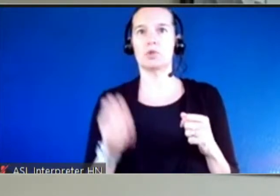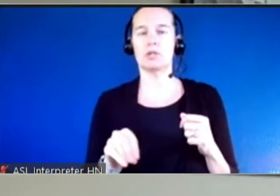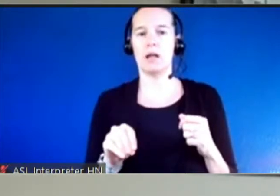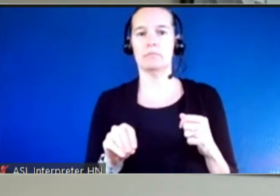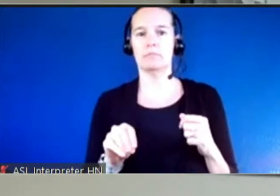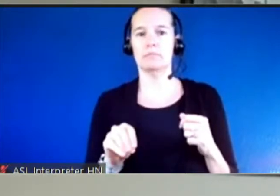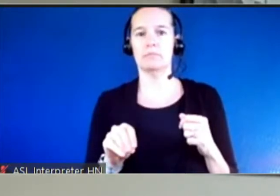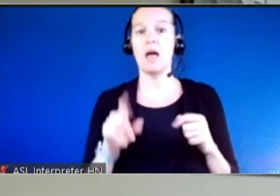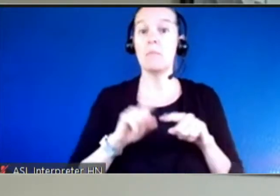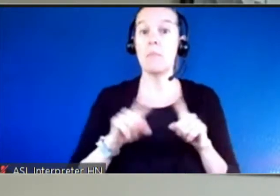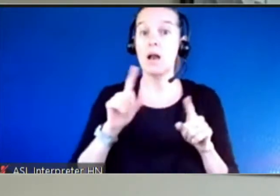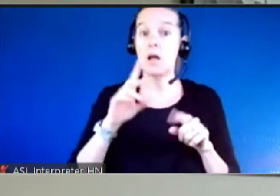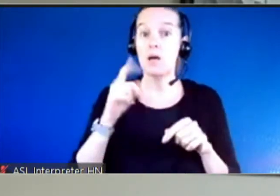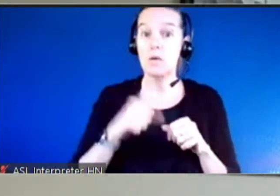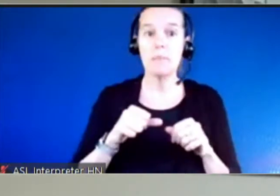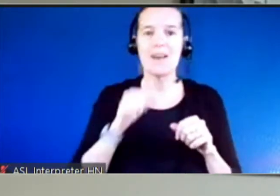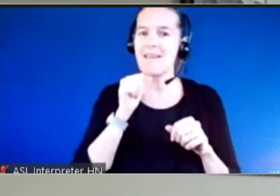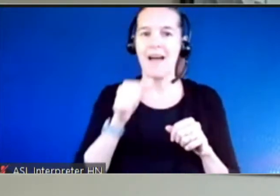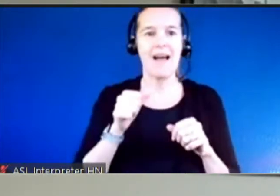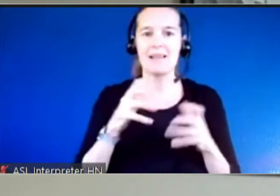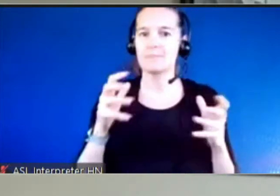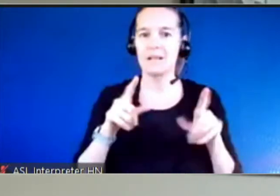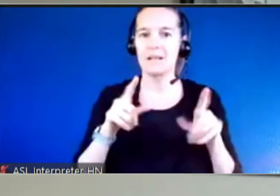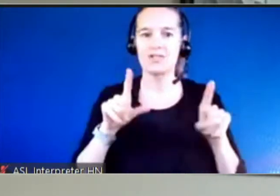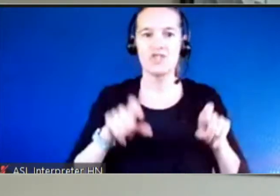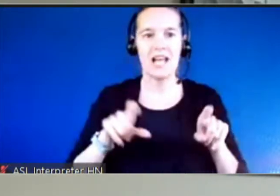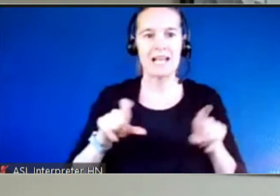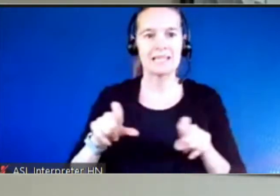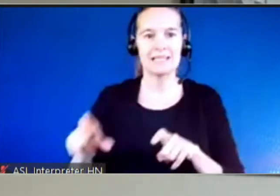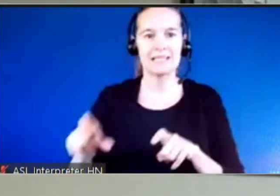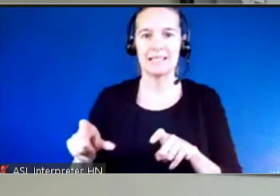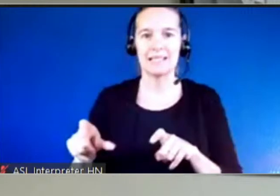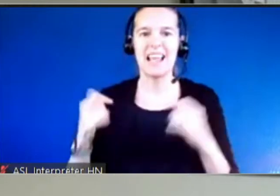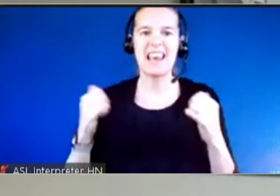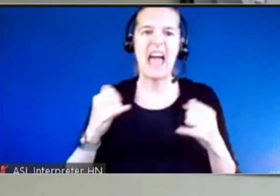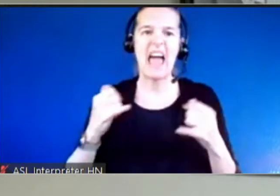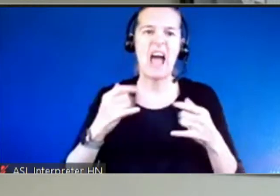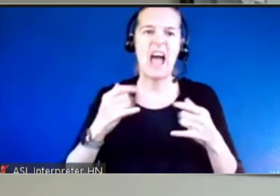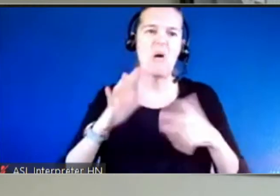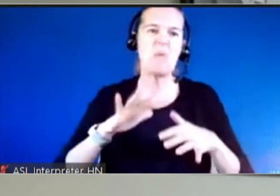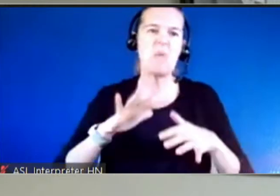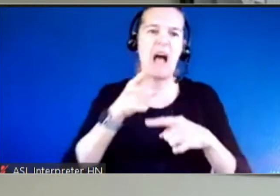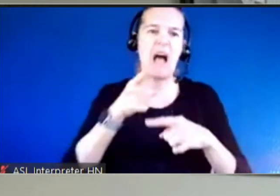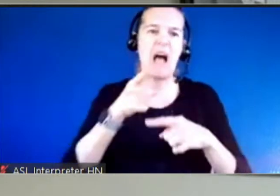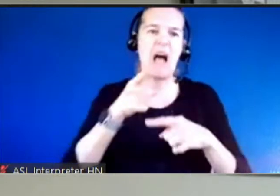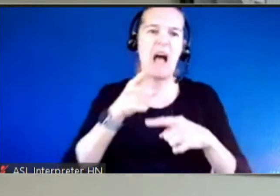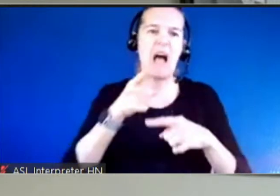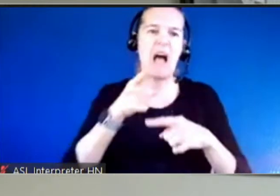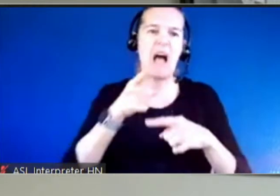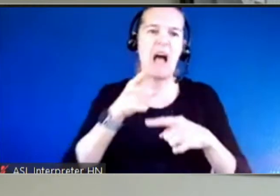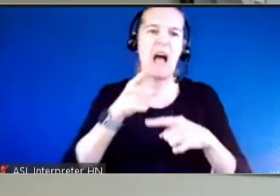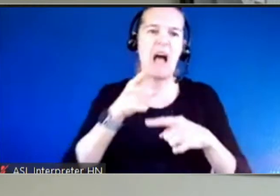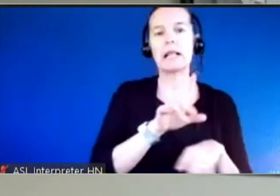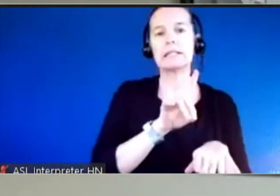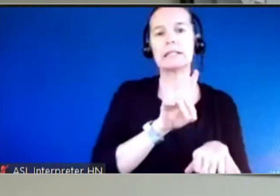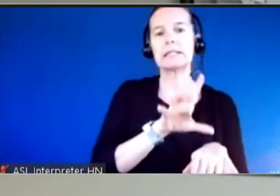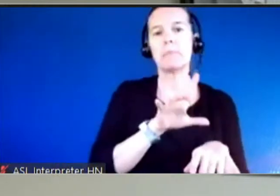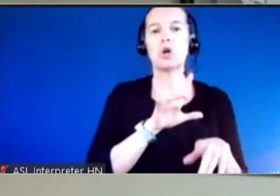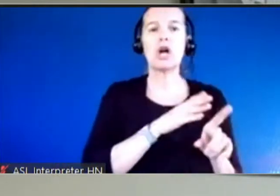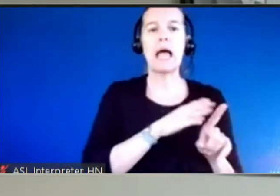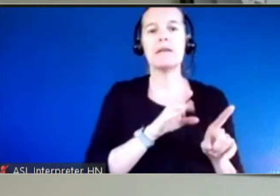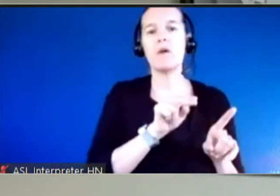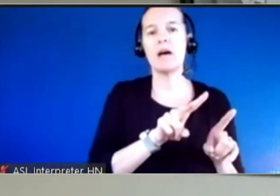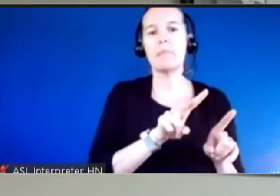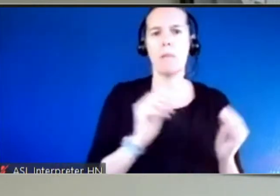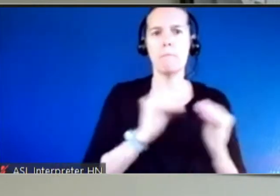had before. We're down to a half or less than we had in early December and end of November. And I want to